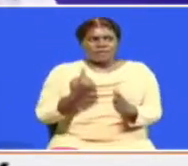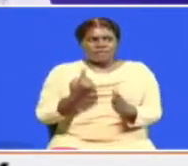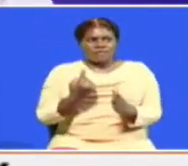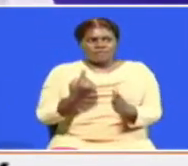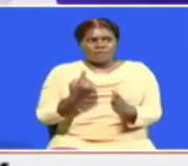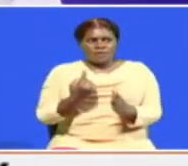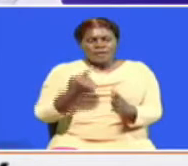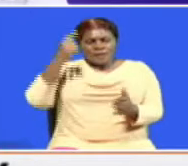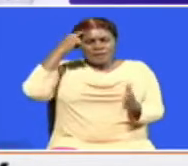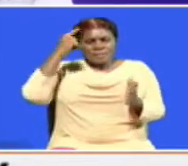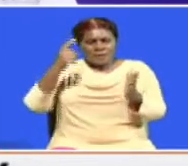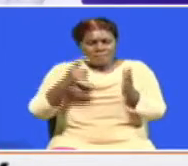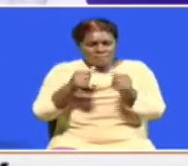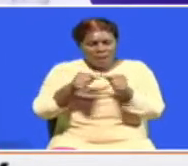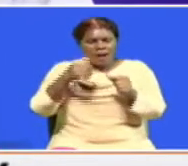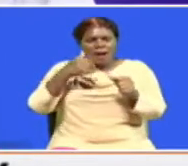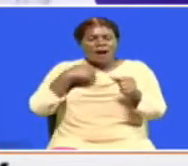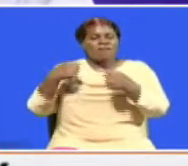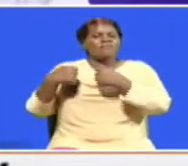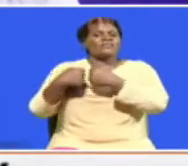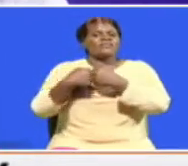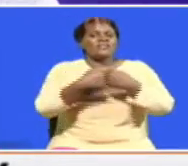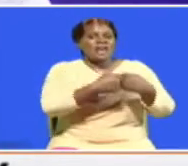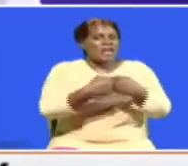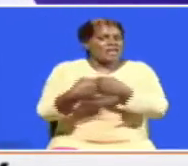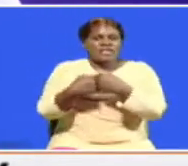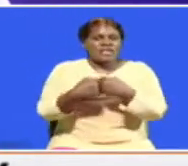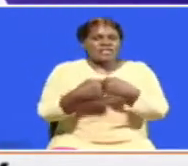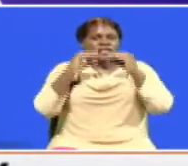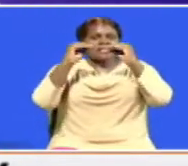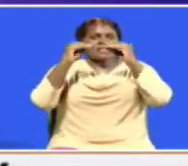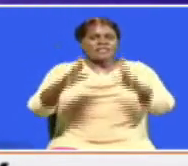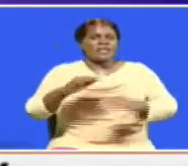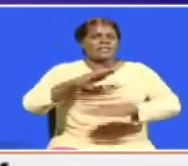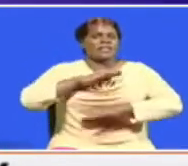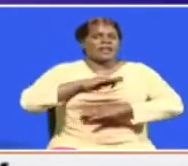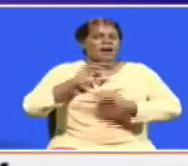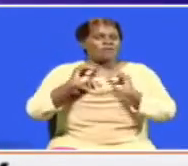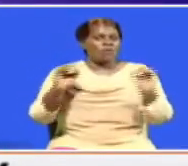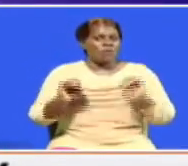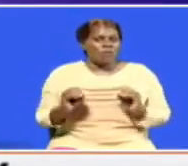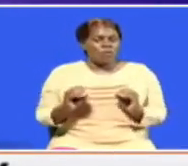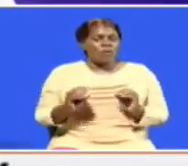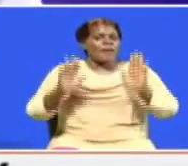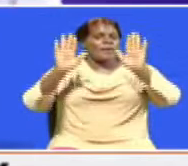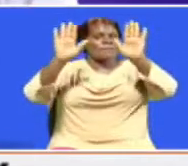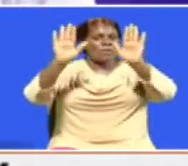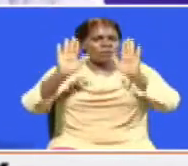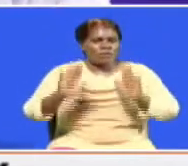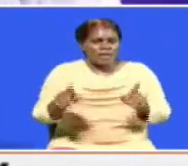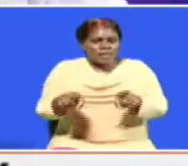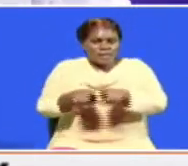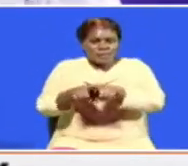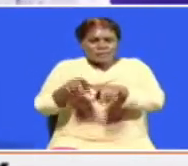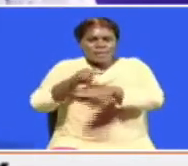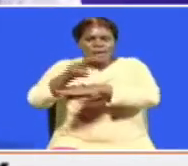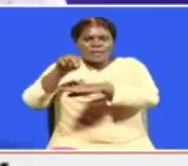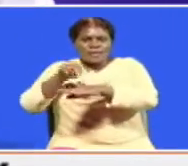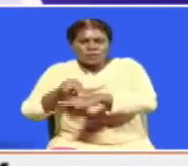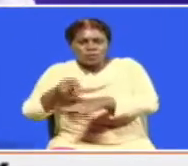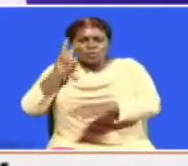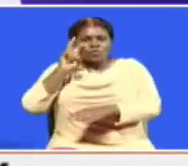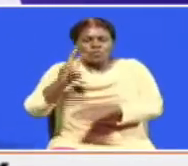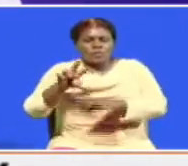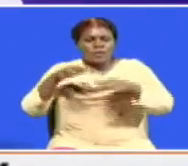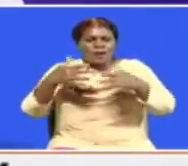cognizance of the fact that we still have challenges and teacher shortages. And it is important as a nation to